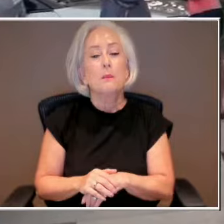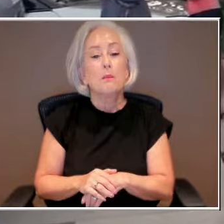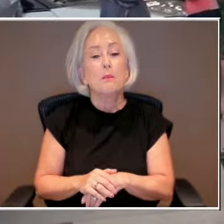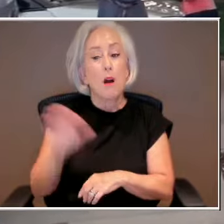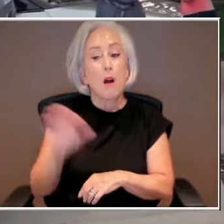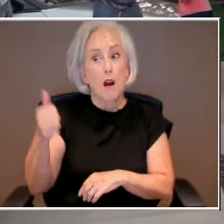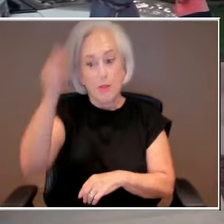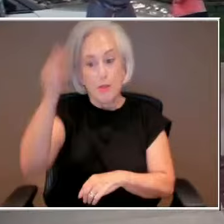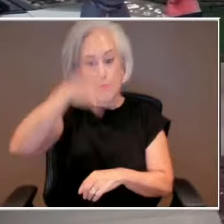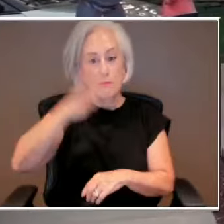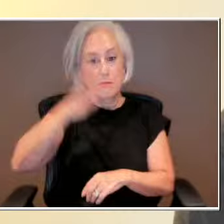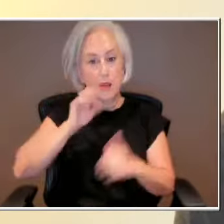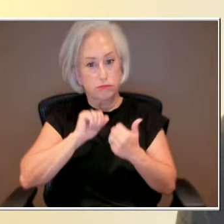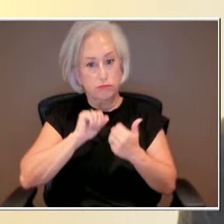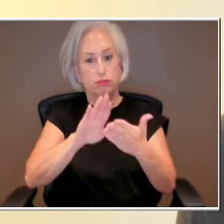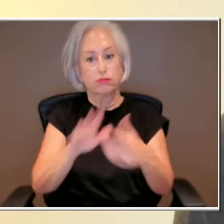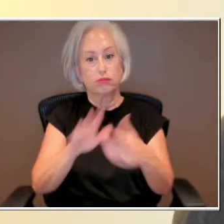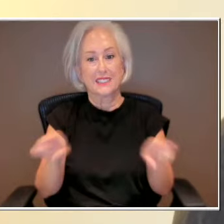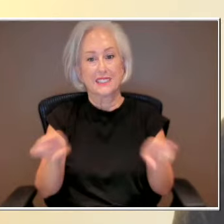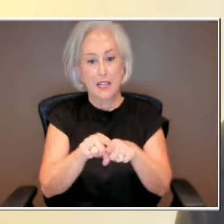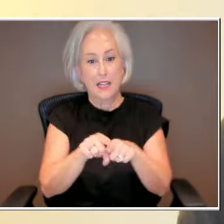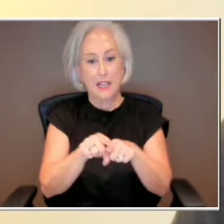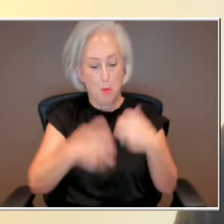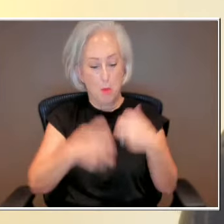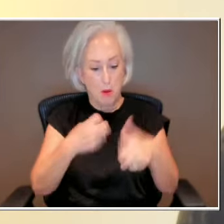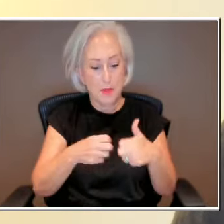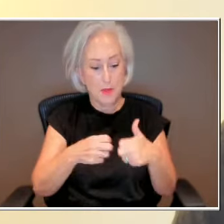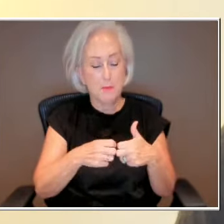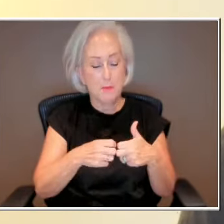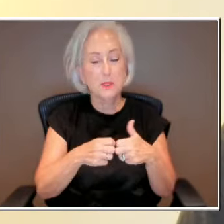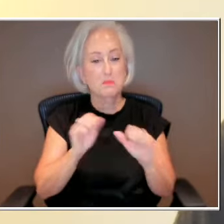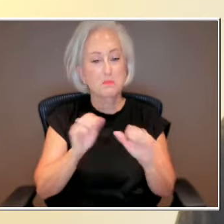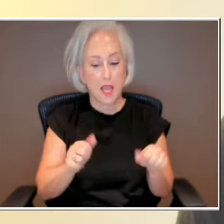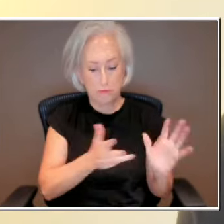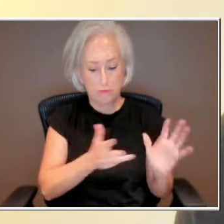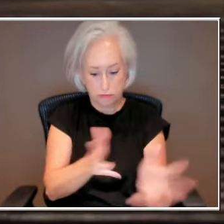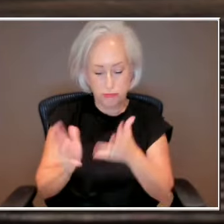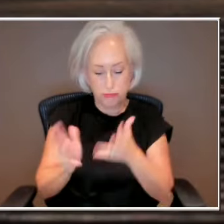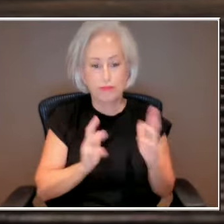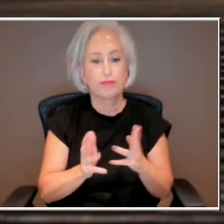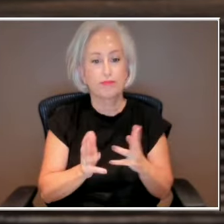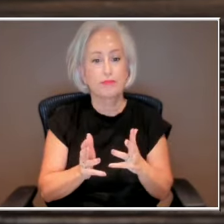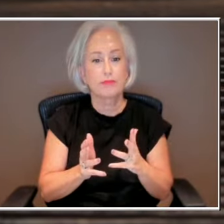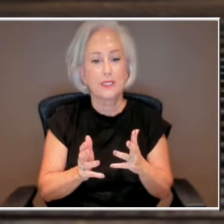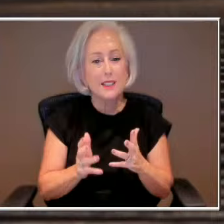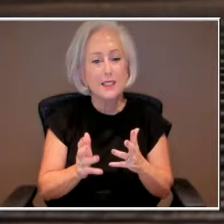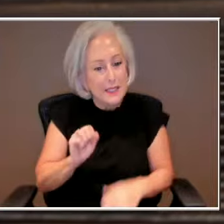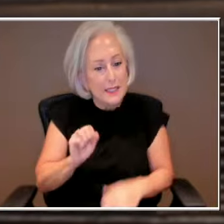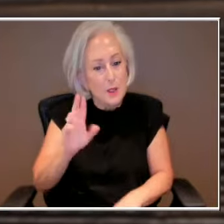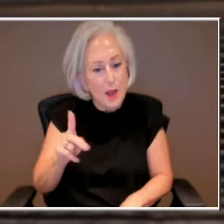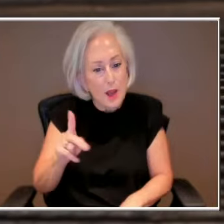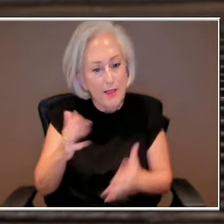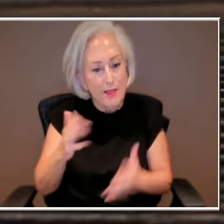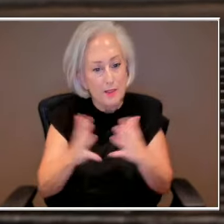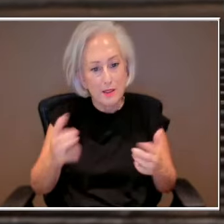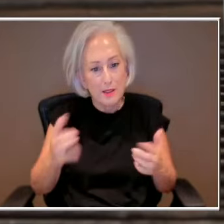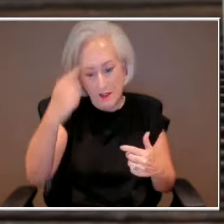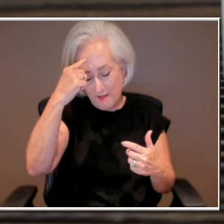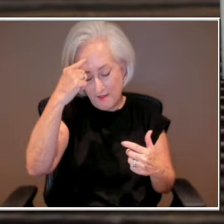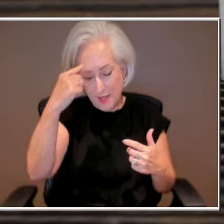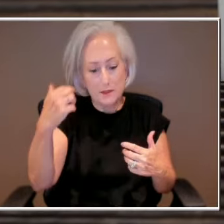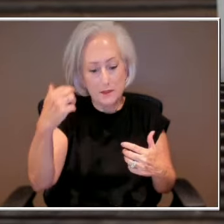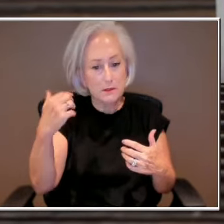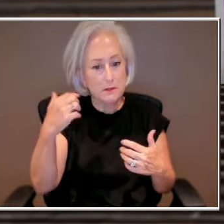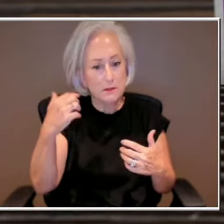same struggles he did. It's okay to not be okay. There's a lot of mental with it. And it can be your dad, your brother, your